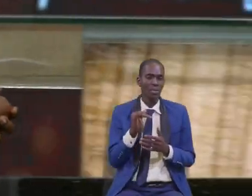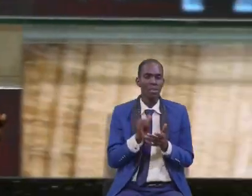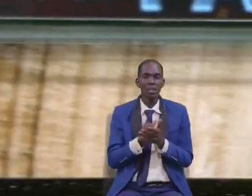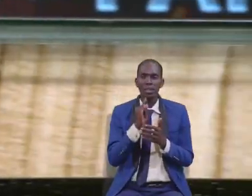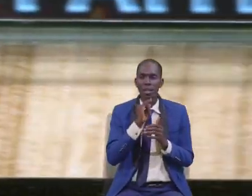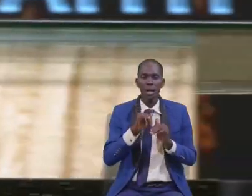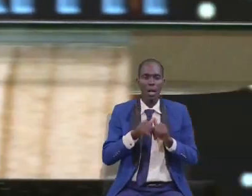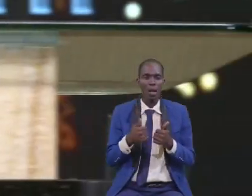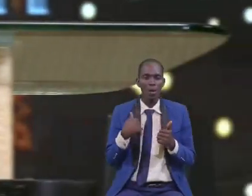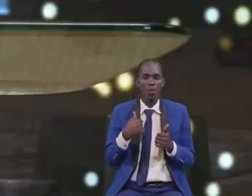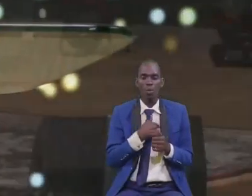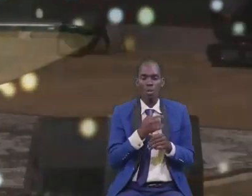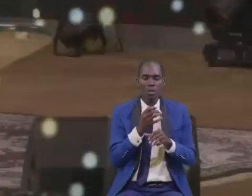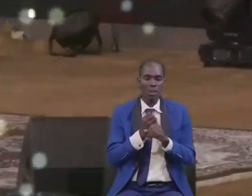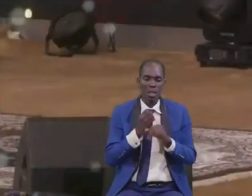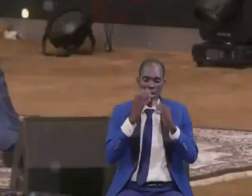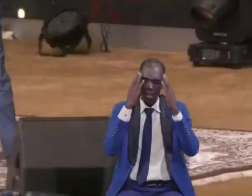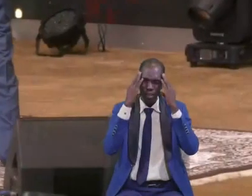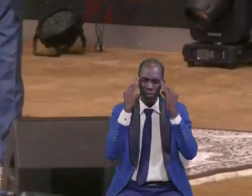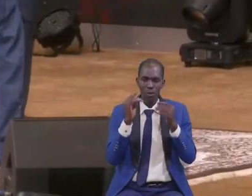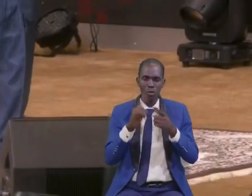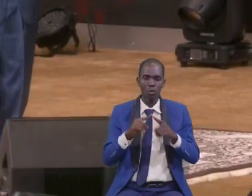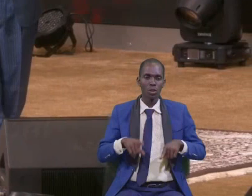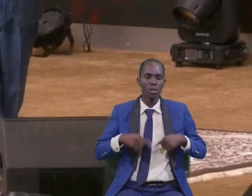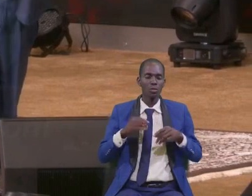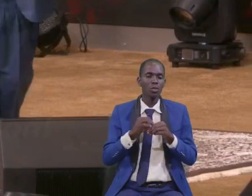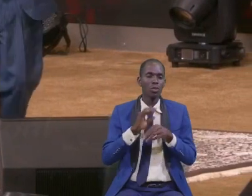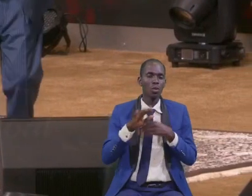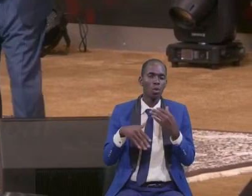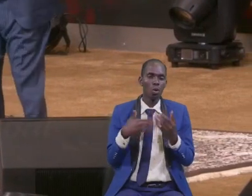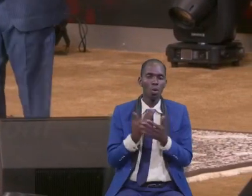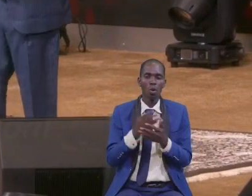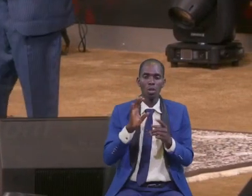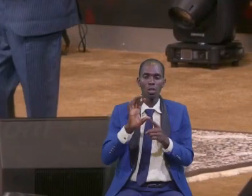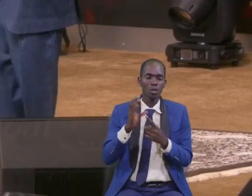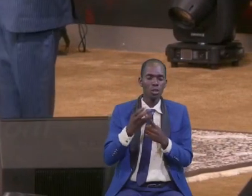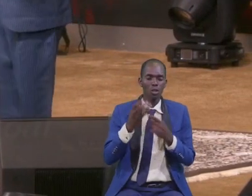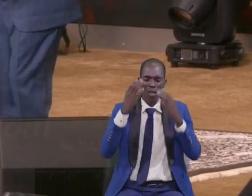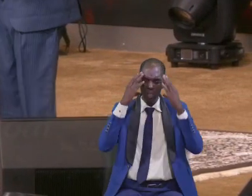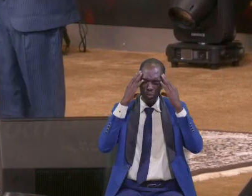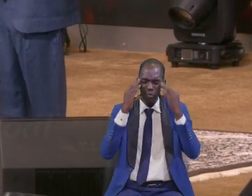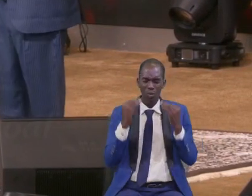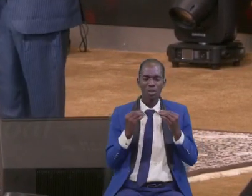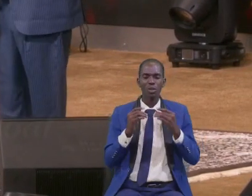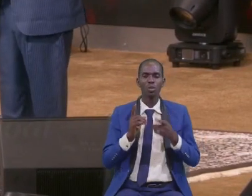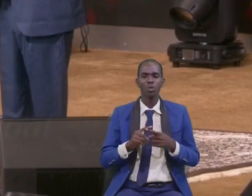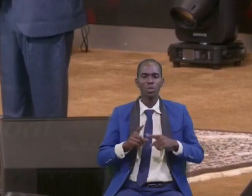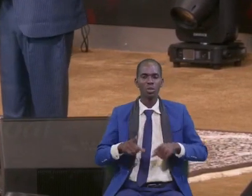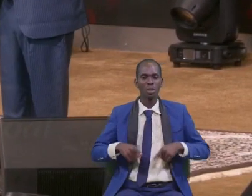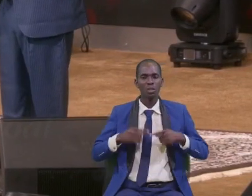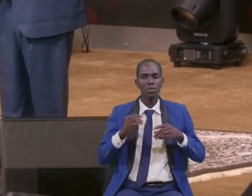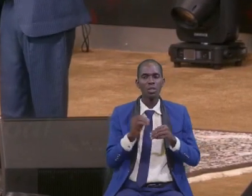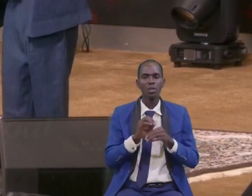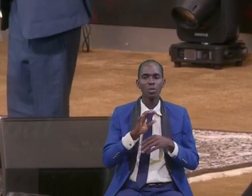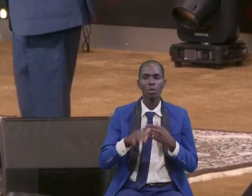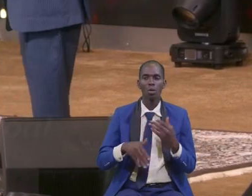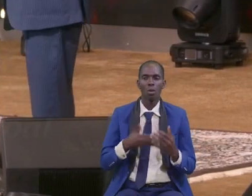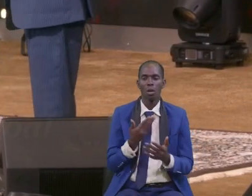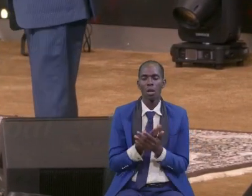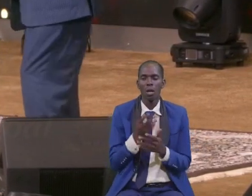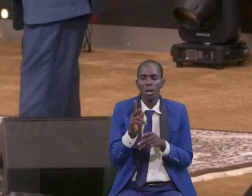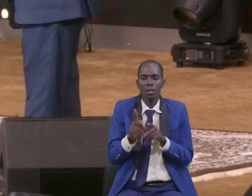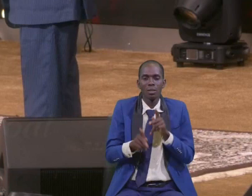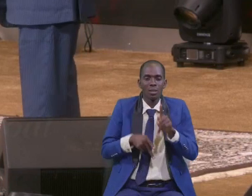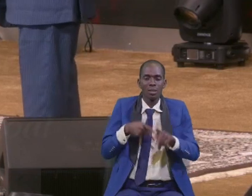get experience to live in all conditions. That's how we get experience to live with all kinds of people.